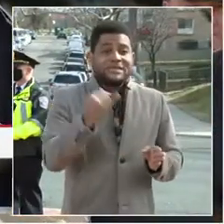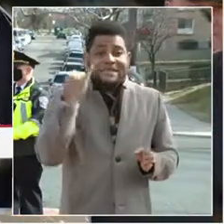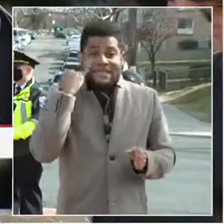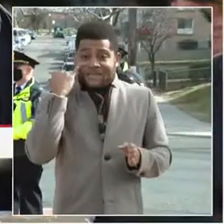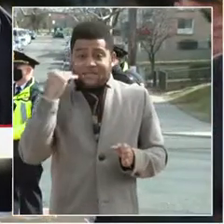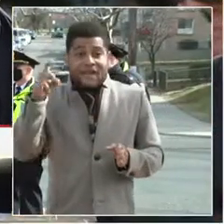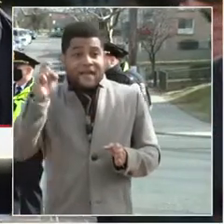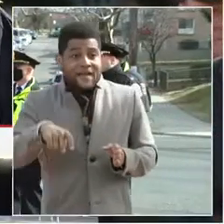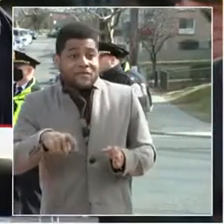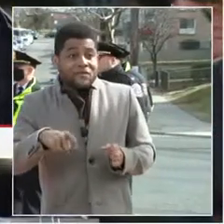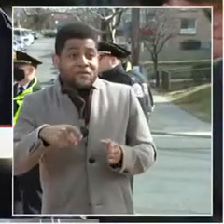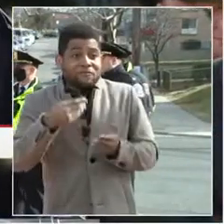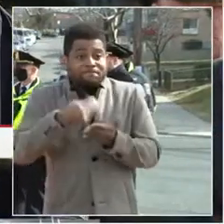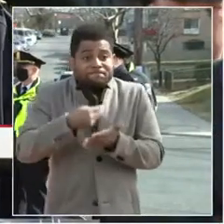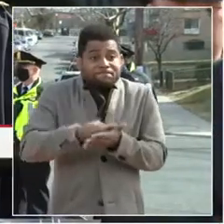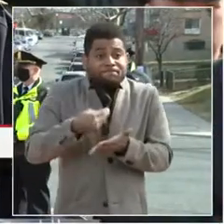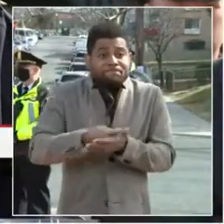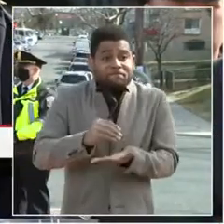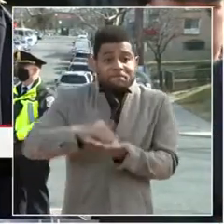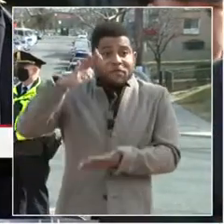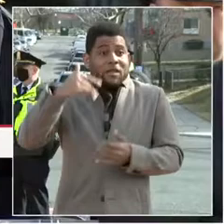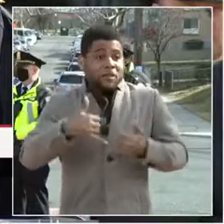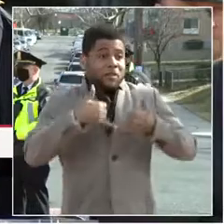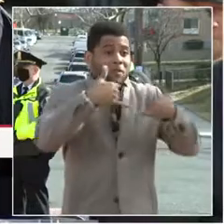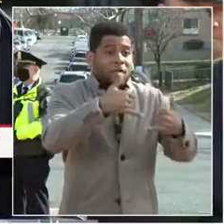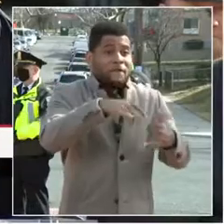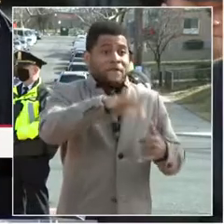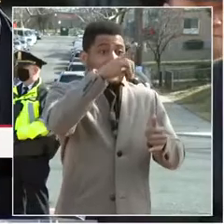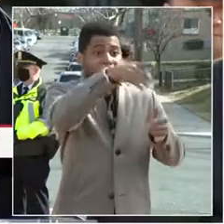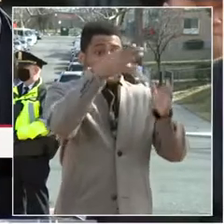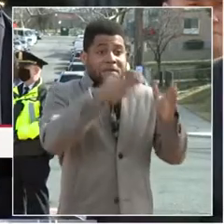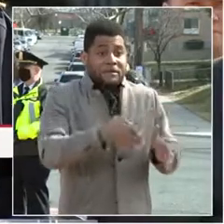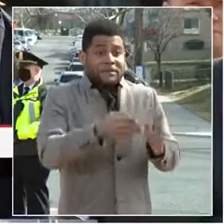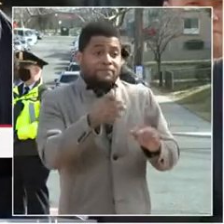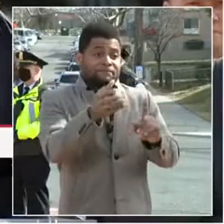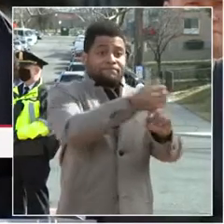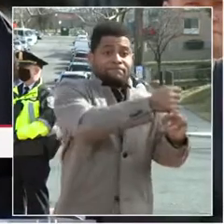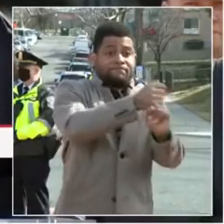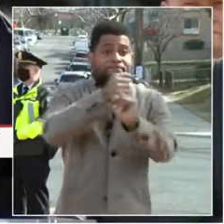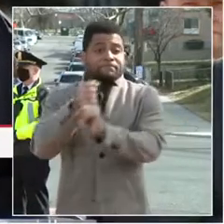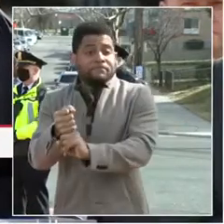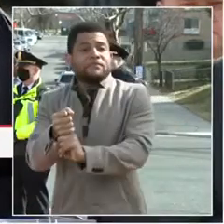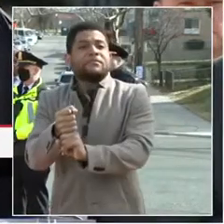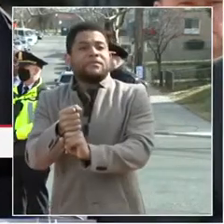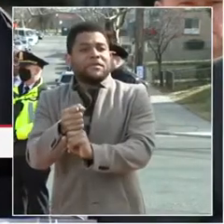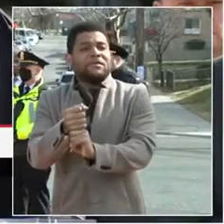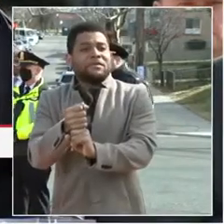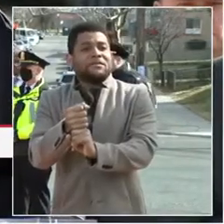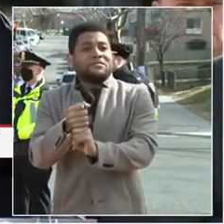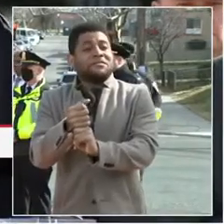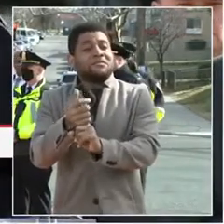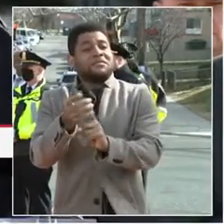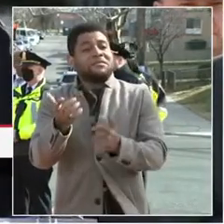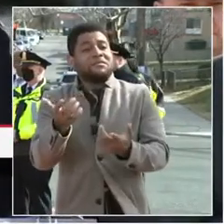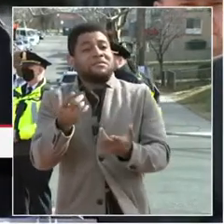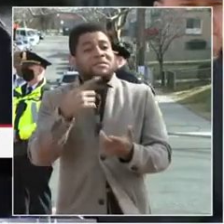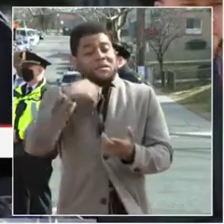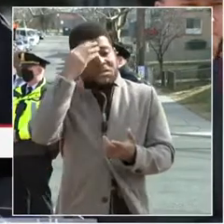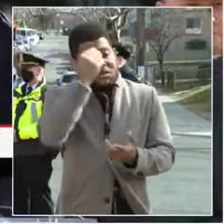it, to get him into custody, to identify who he is, and let the public know that we can all